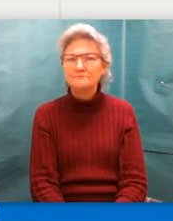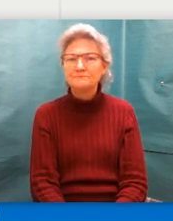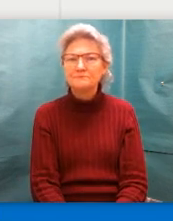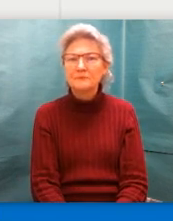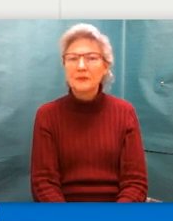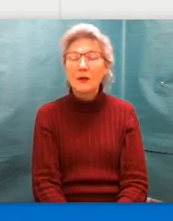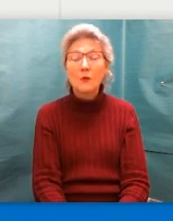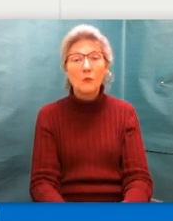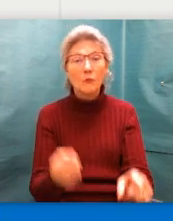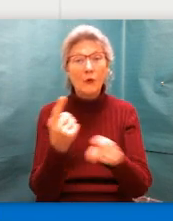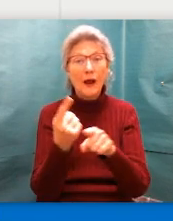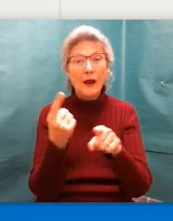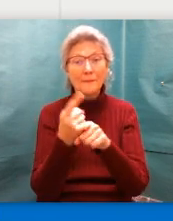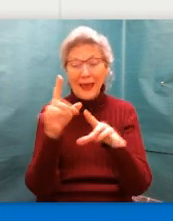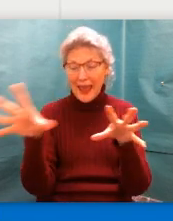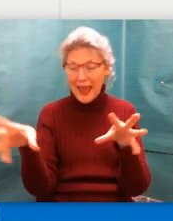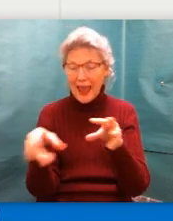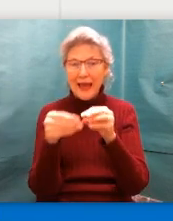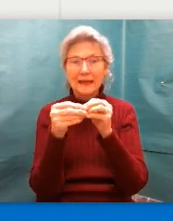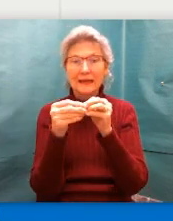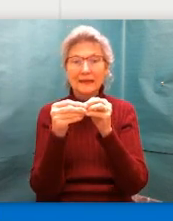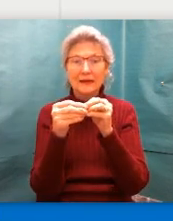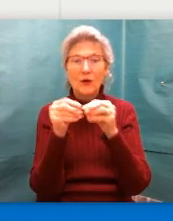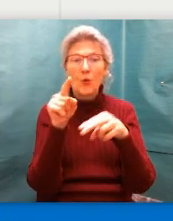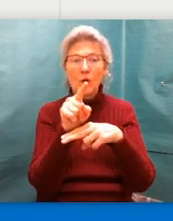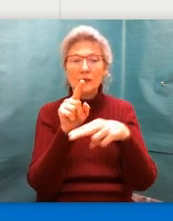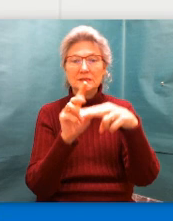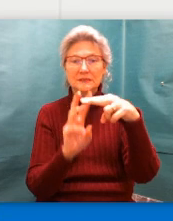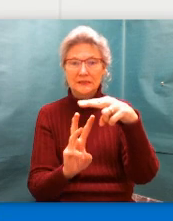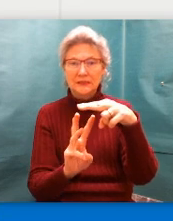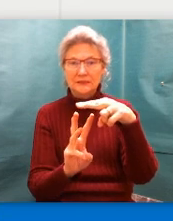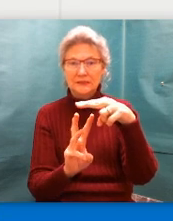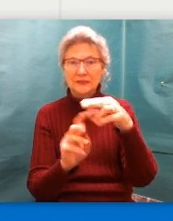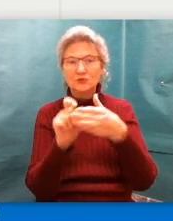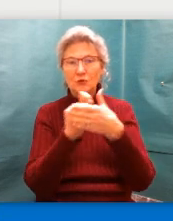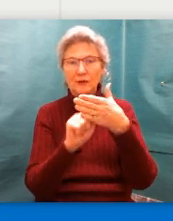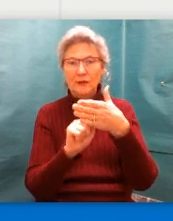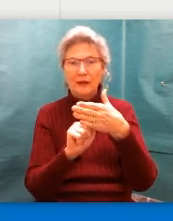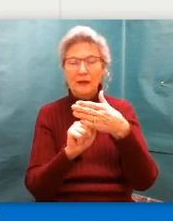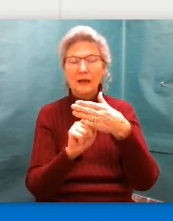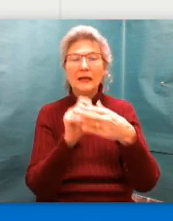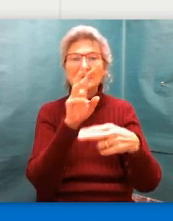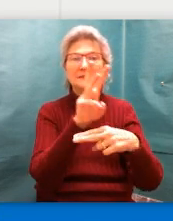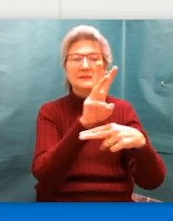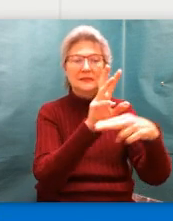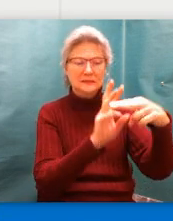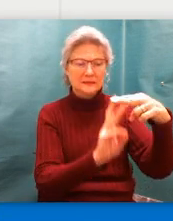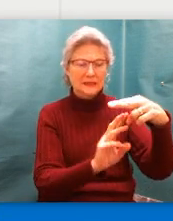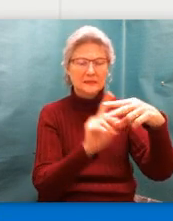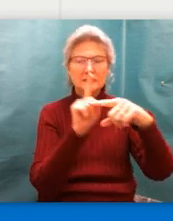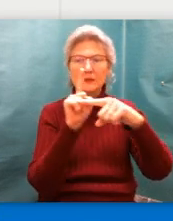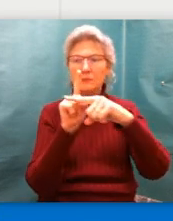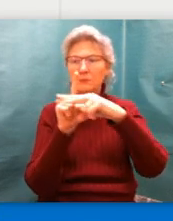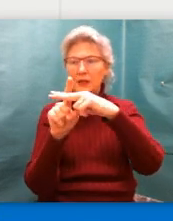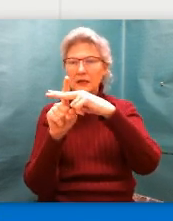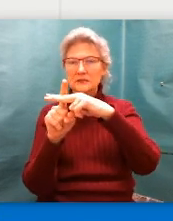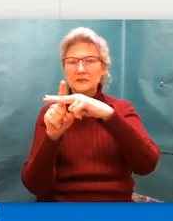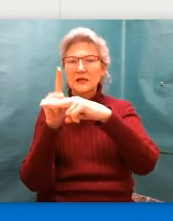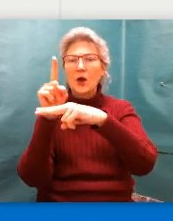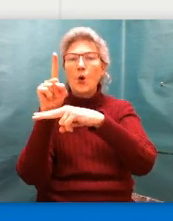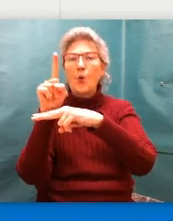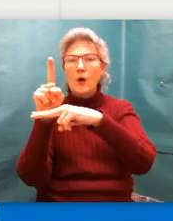You got it by adding 1 6. Let's write that in. Plus